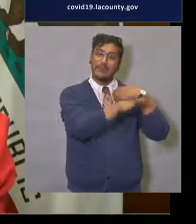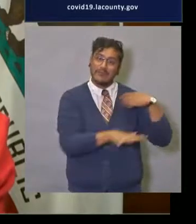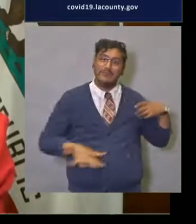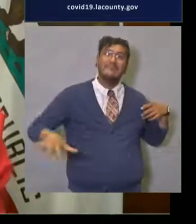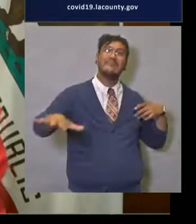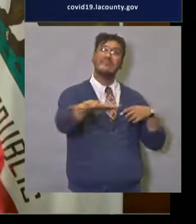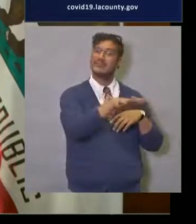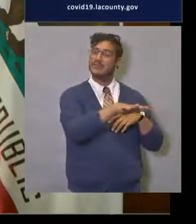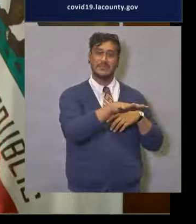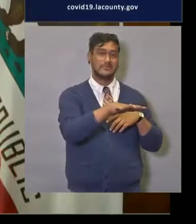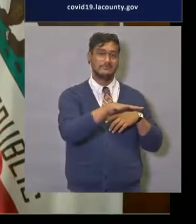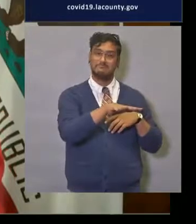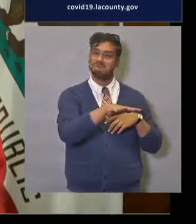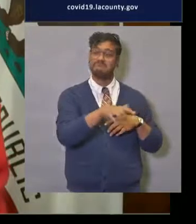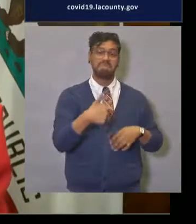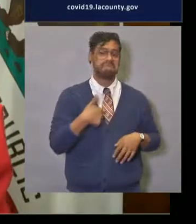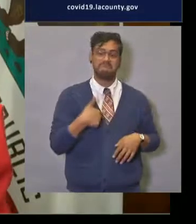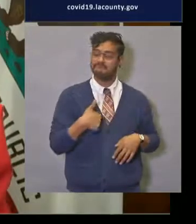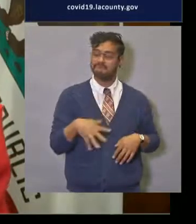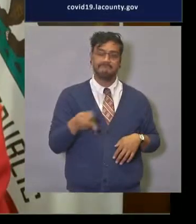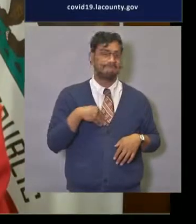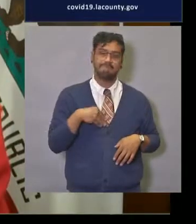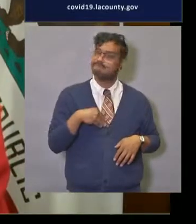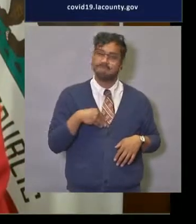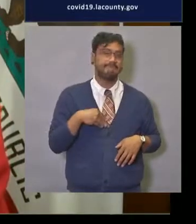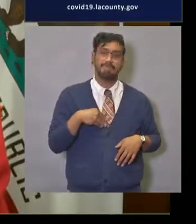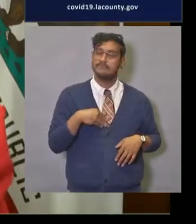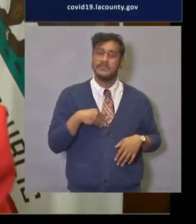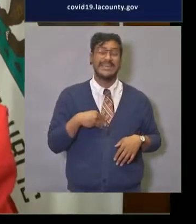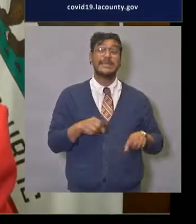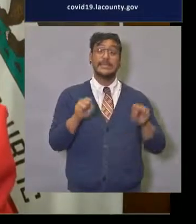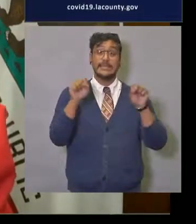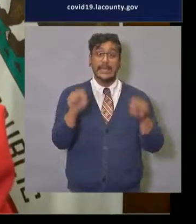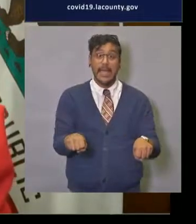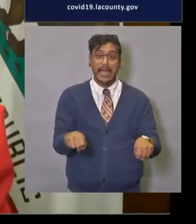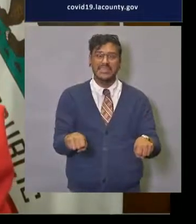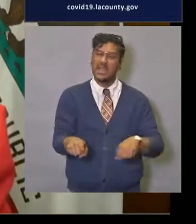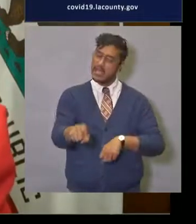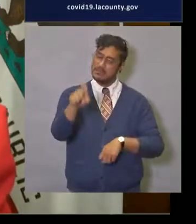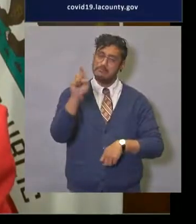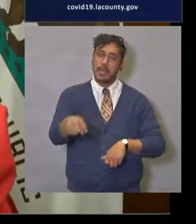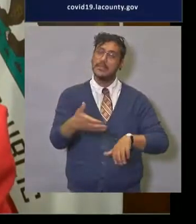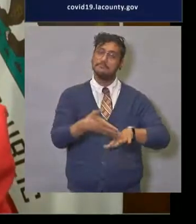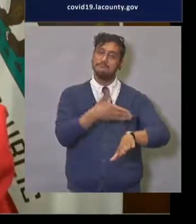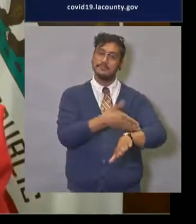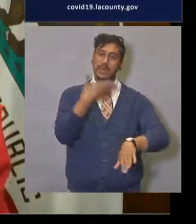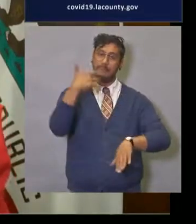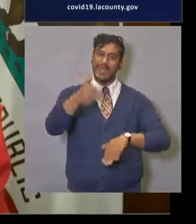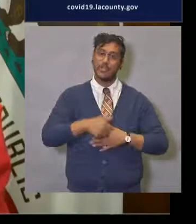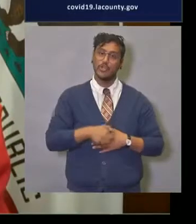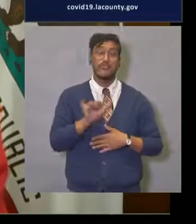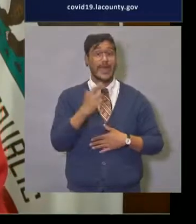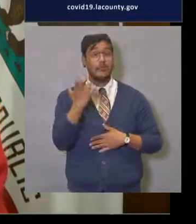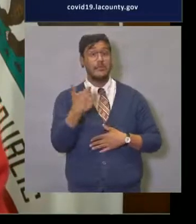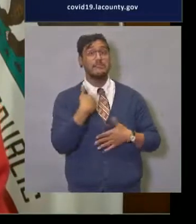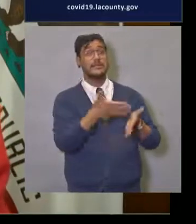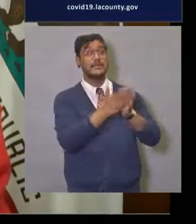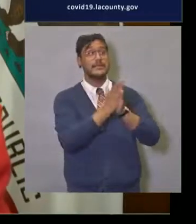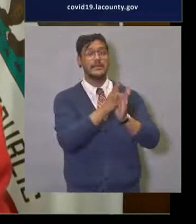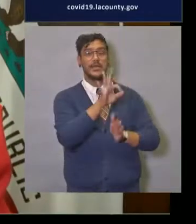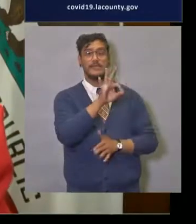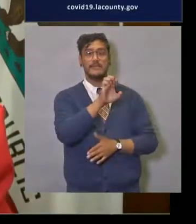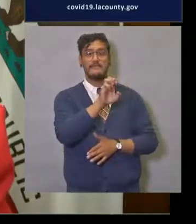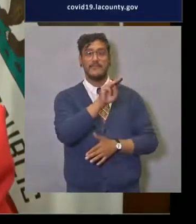me, this is unacceptable. We can and we have to do better, and that's why I requested FEMA mobile